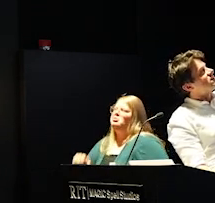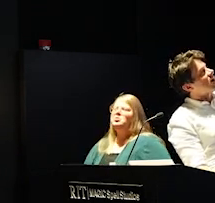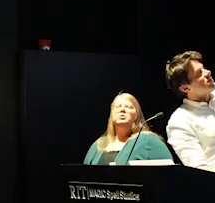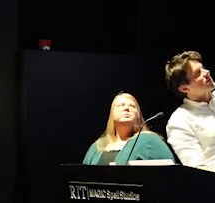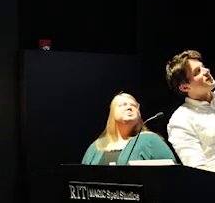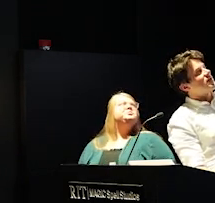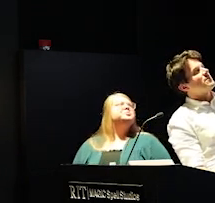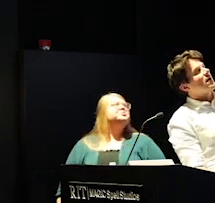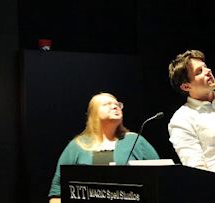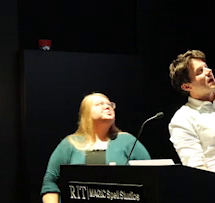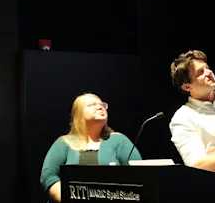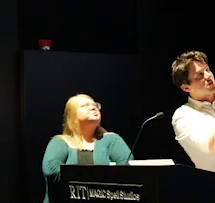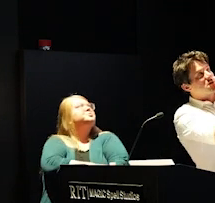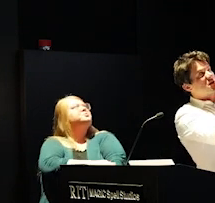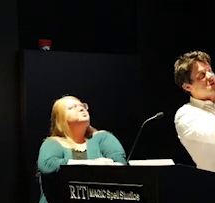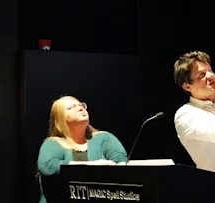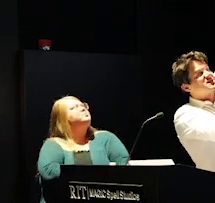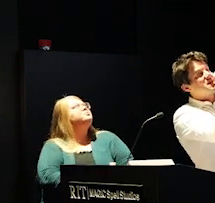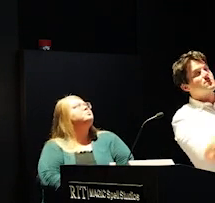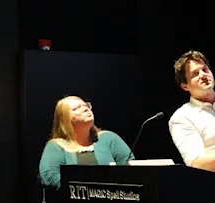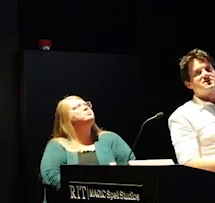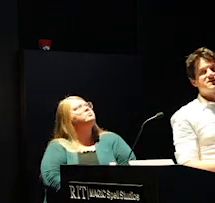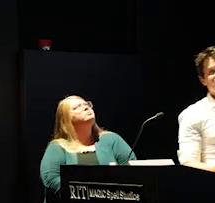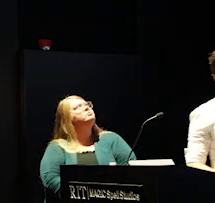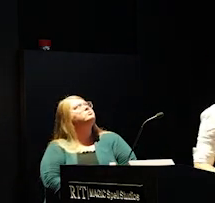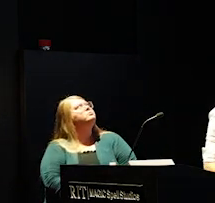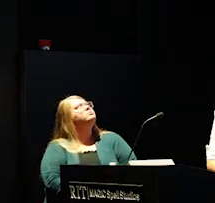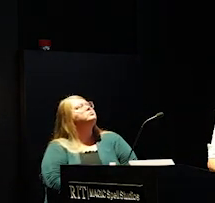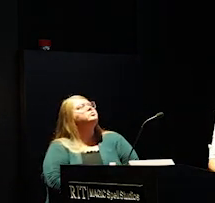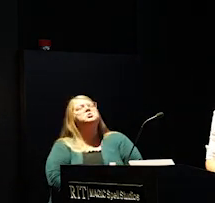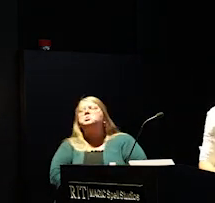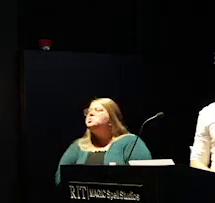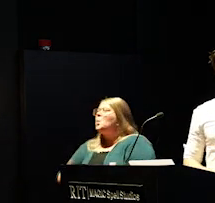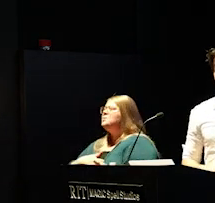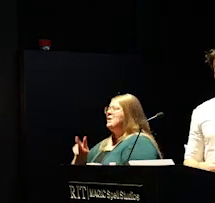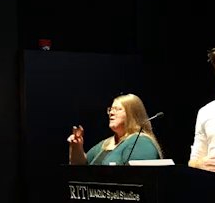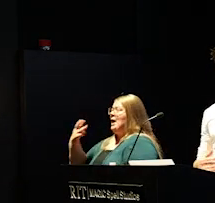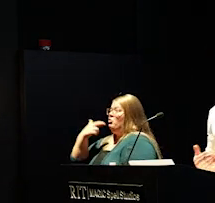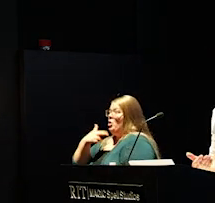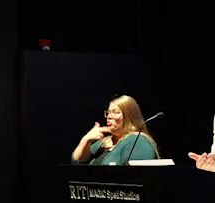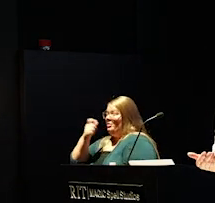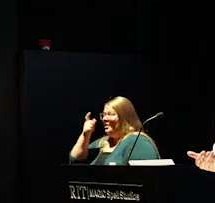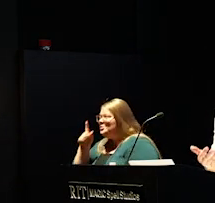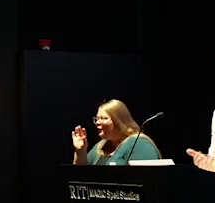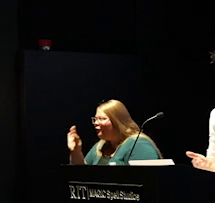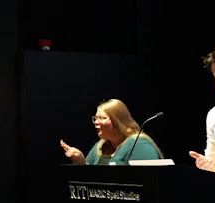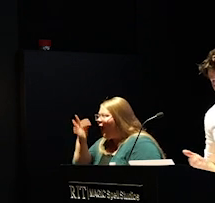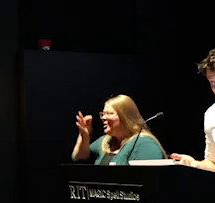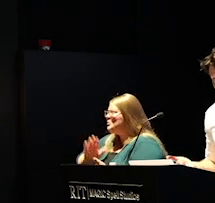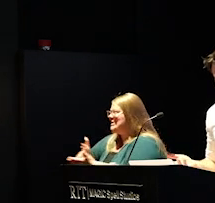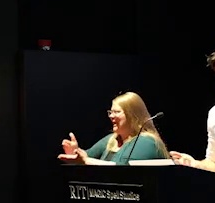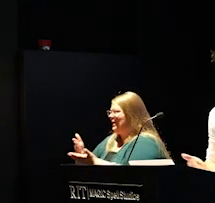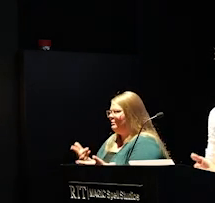we started to really think about. I started to really think about this theme because it's the second restaurant. It's going to be French. I never opened a French restaurant at the time.